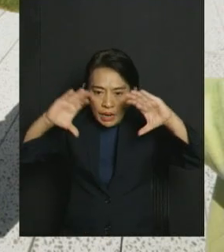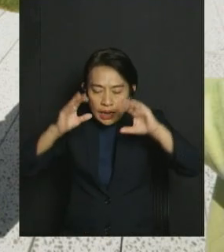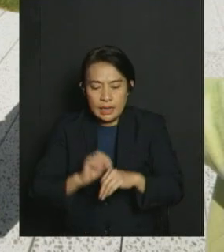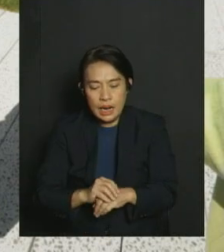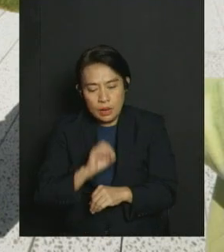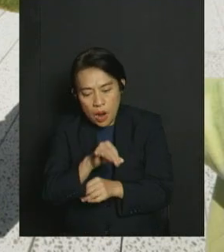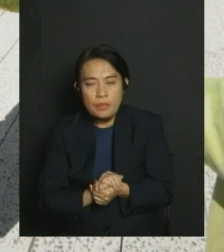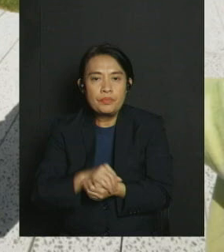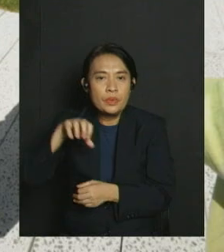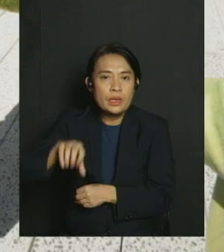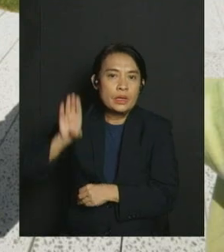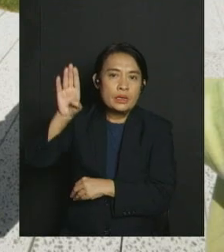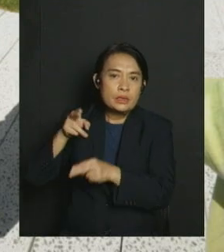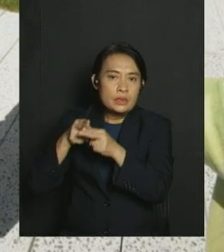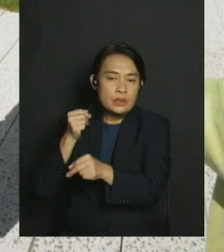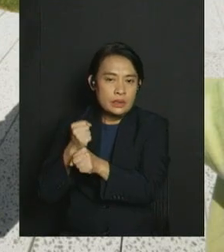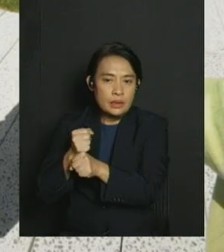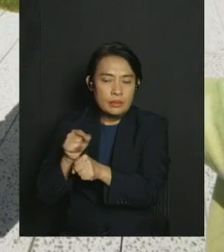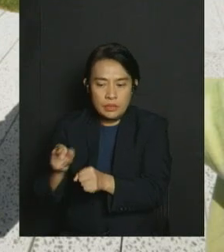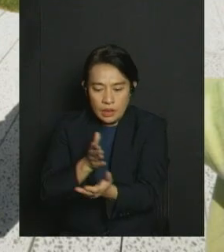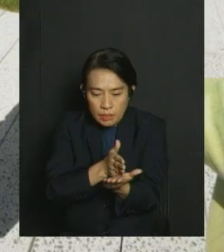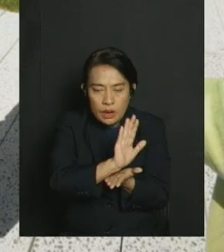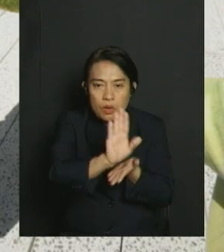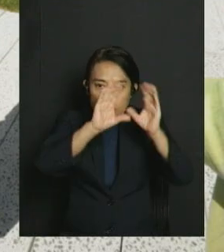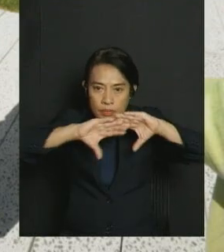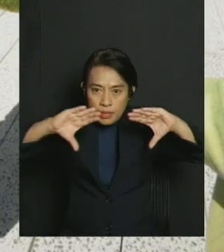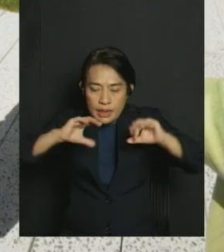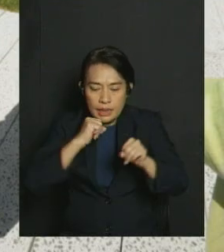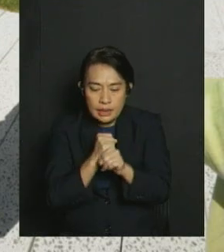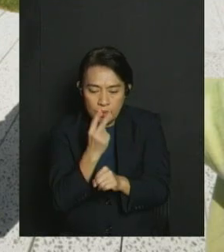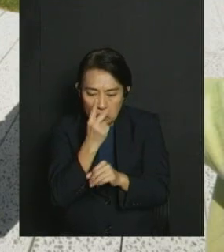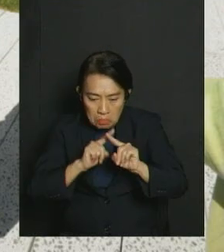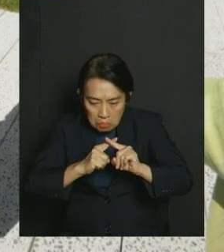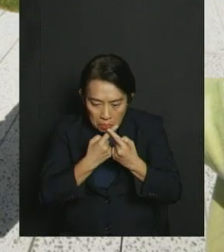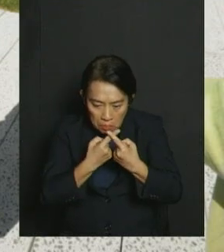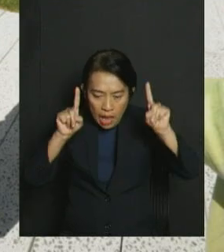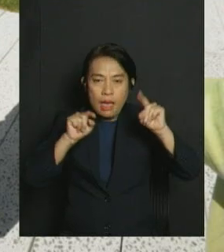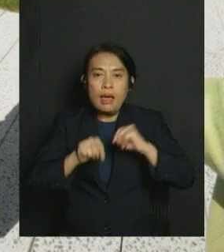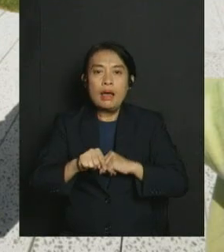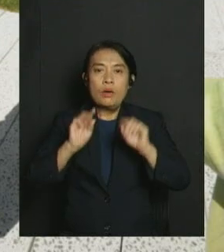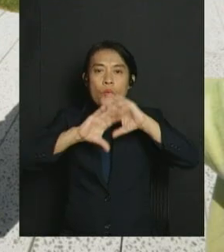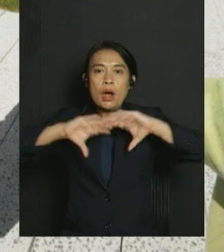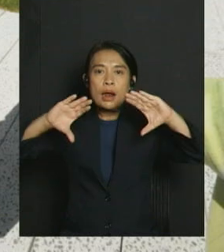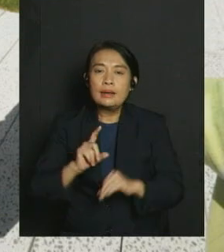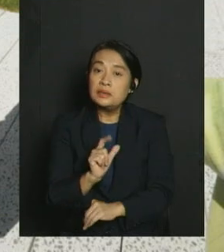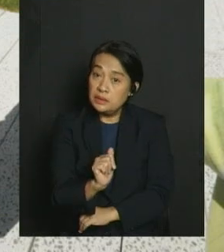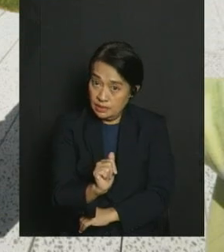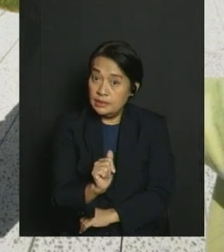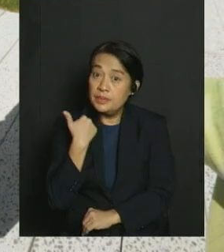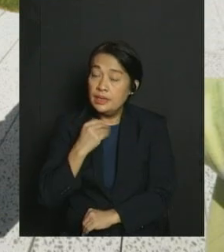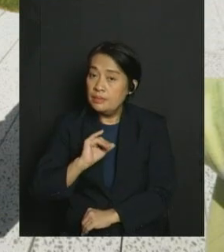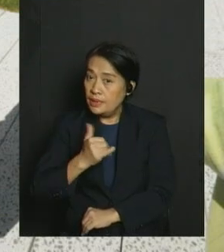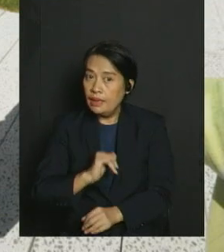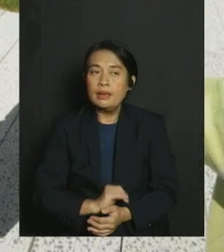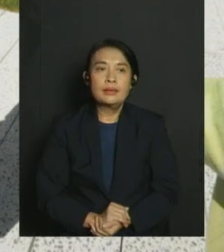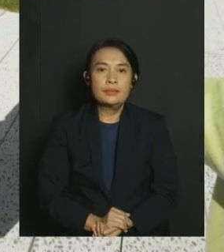surprised. You might actually enjoy it. And it's not something, I don't know how design training is here in Thailand so much, but certainly in